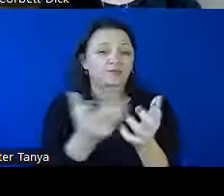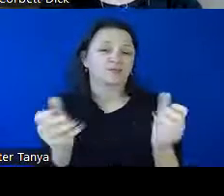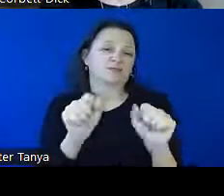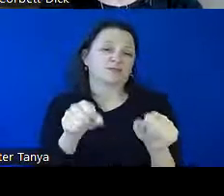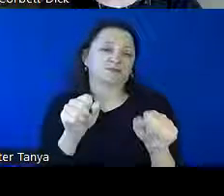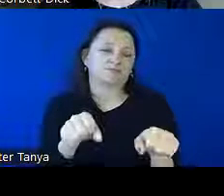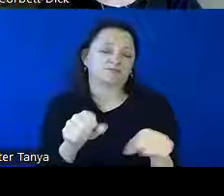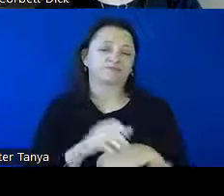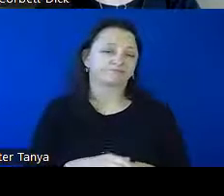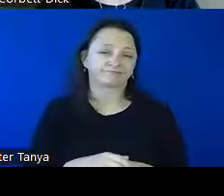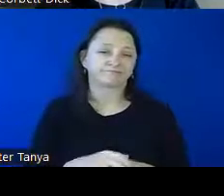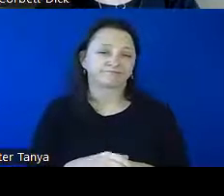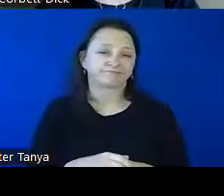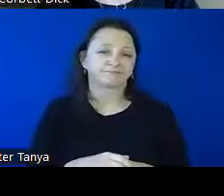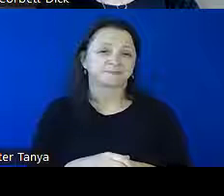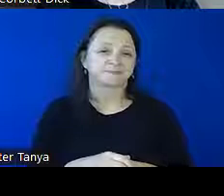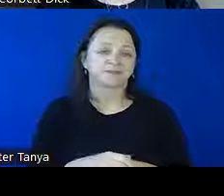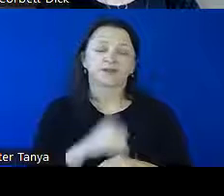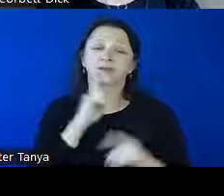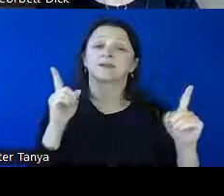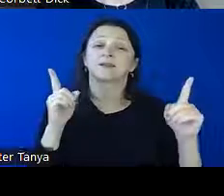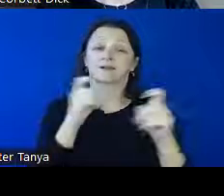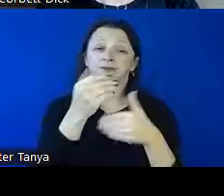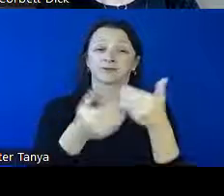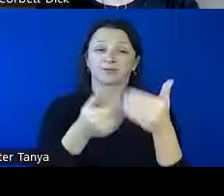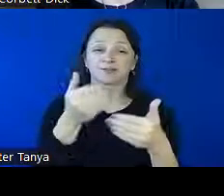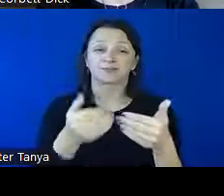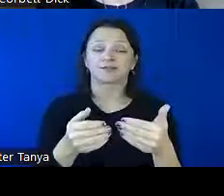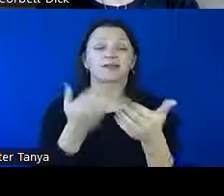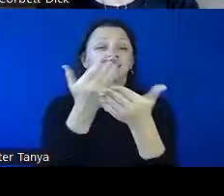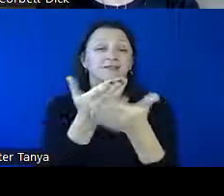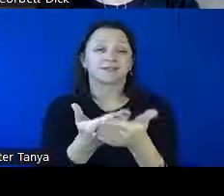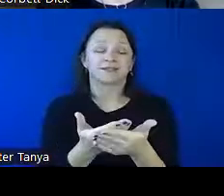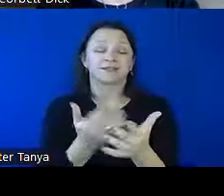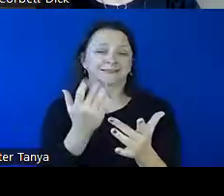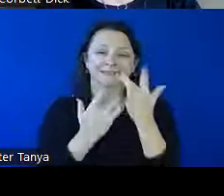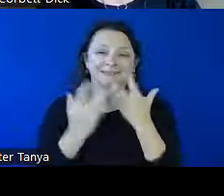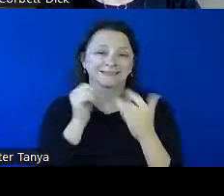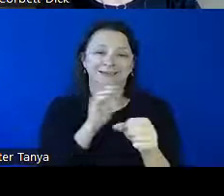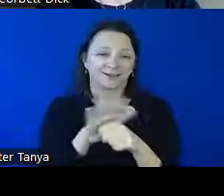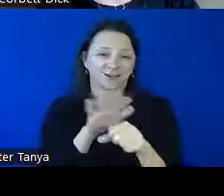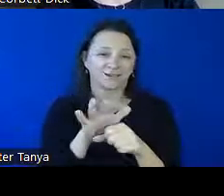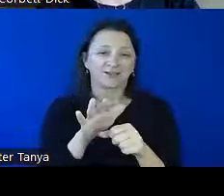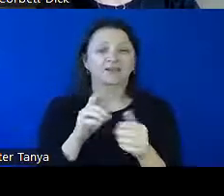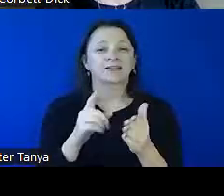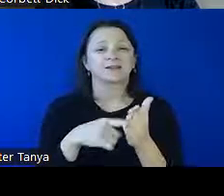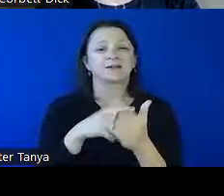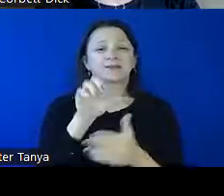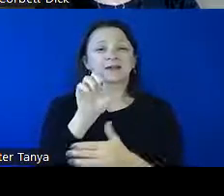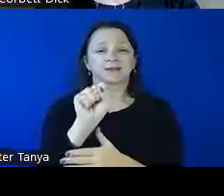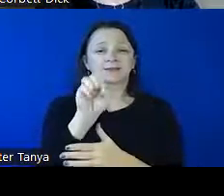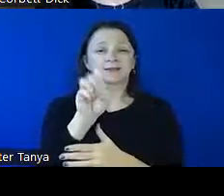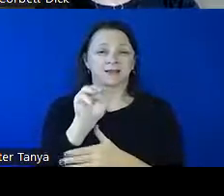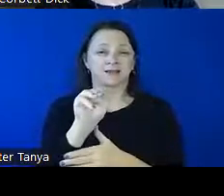able. So it's complex. We don't have enough evidence, and sometimes shared decision-making is a really useful